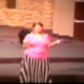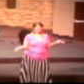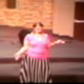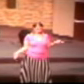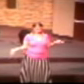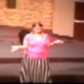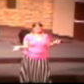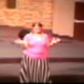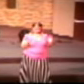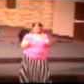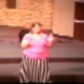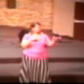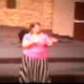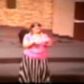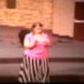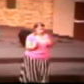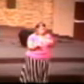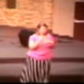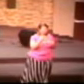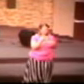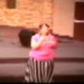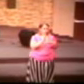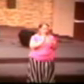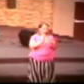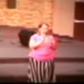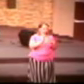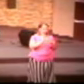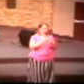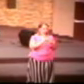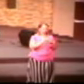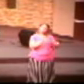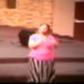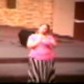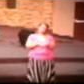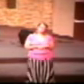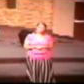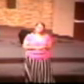It's okay to walk in and not like something. It's all right.